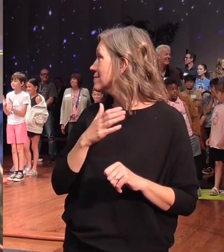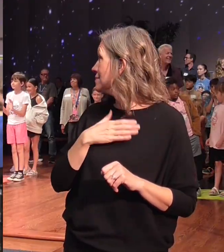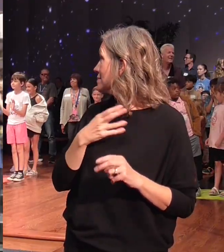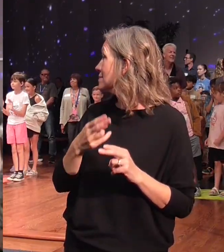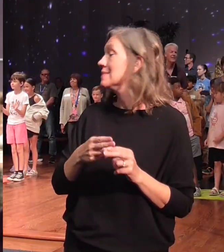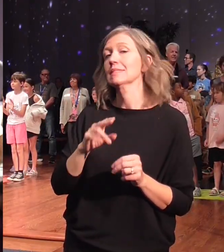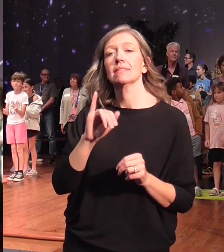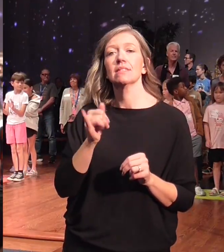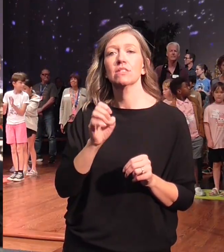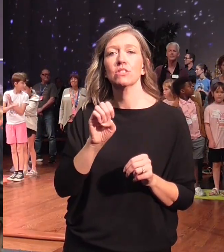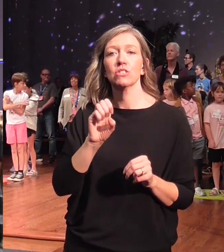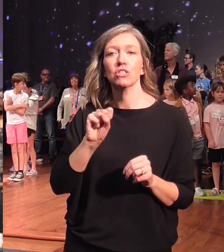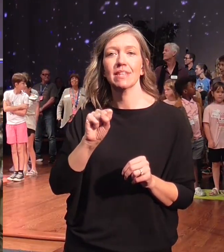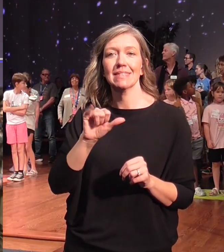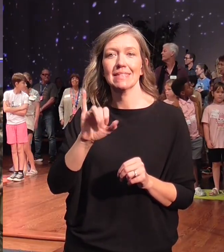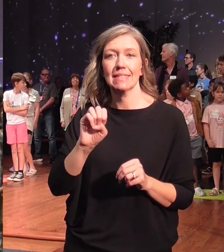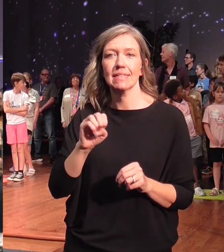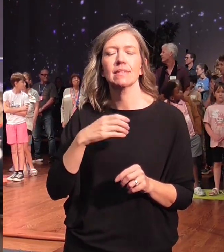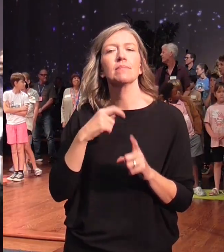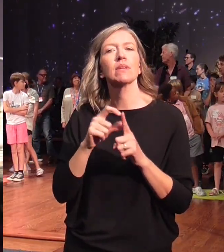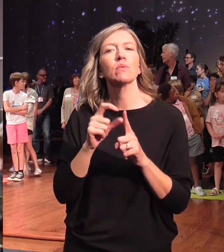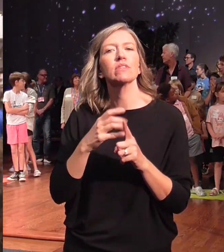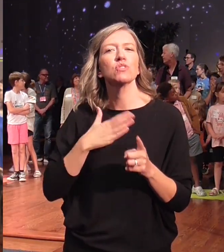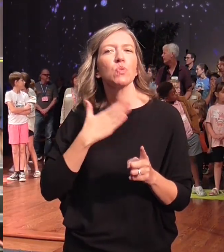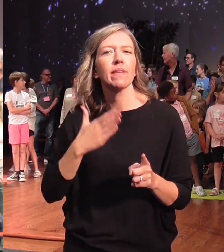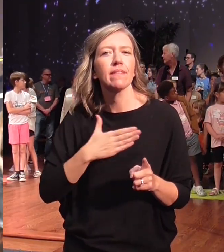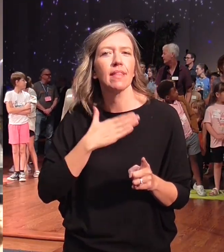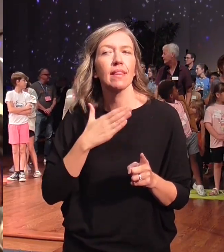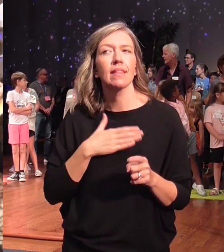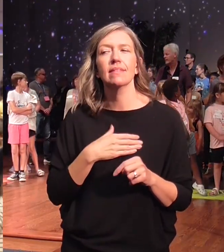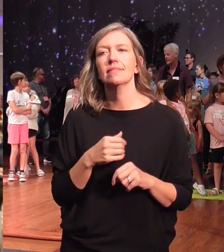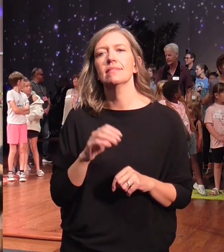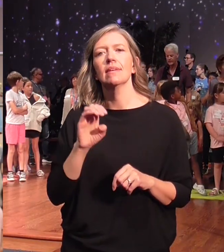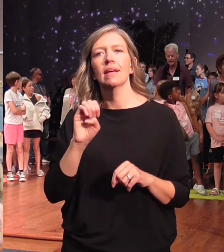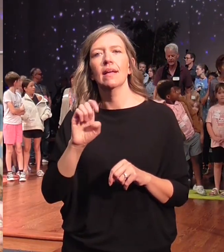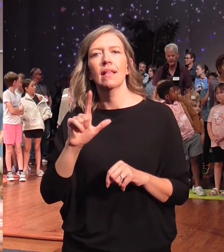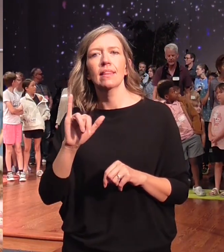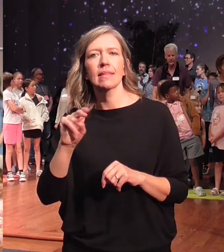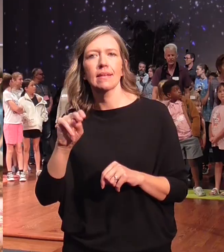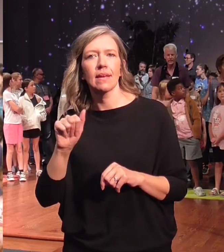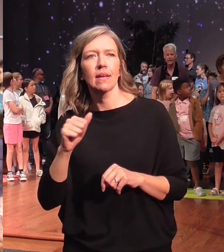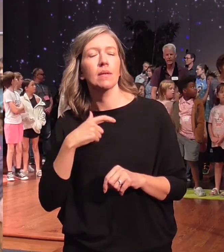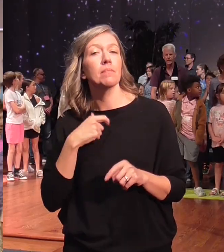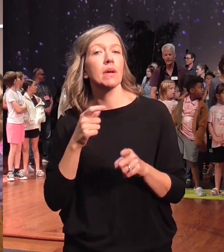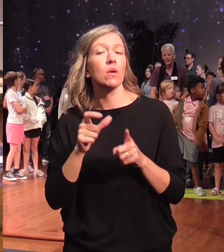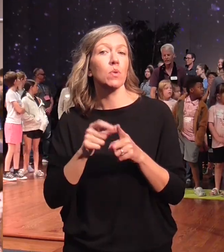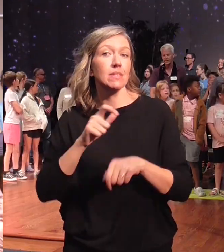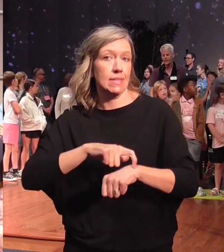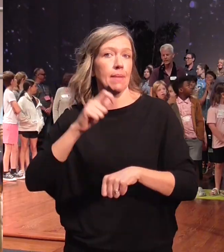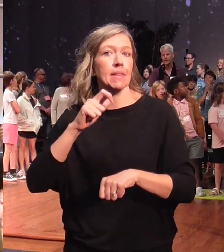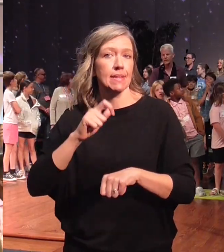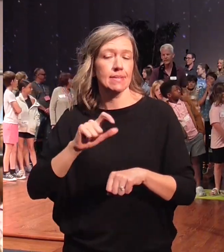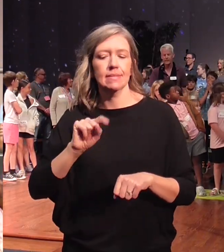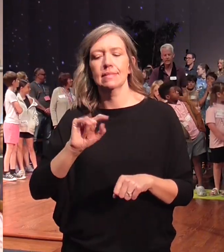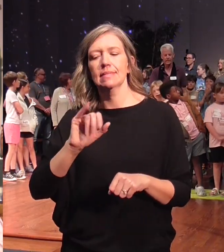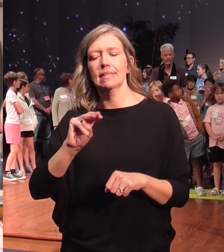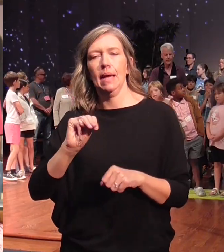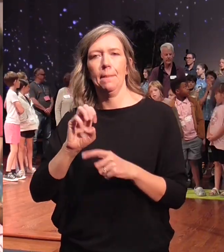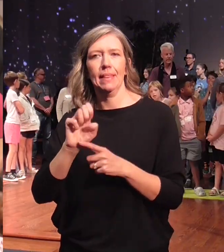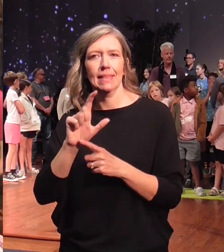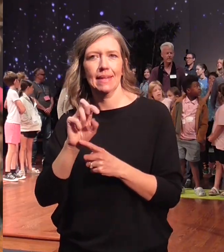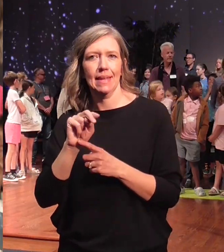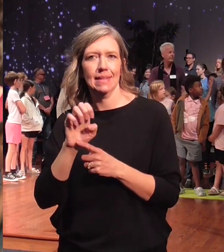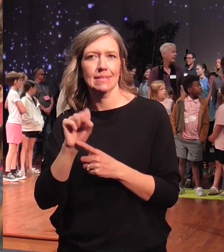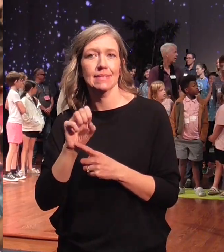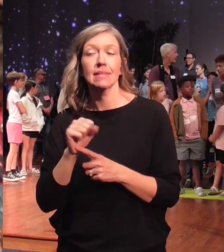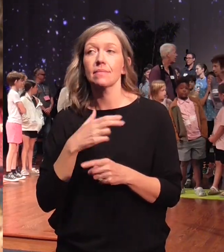My name is Jessie, and my power word is joyful. My name's Alina, and my power word is timeliness. My